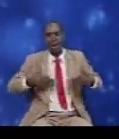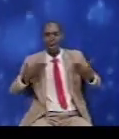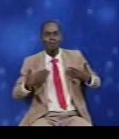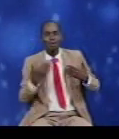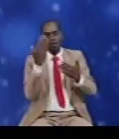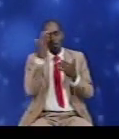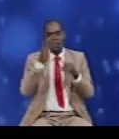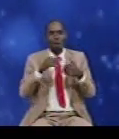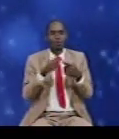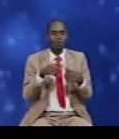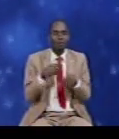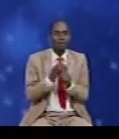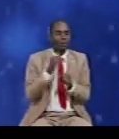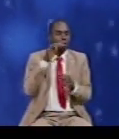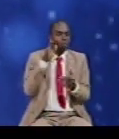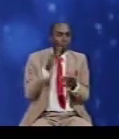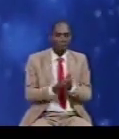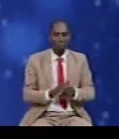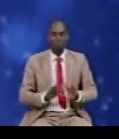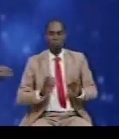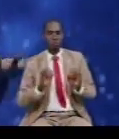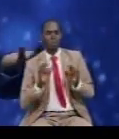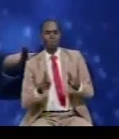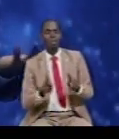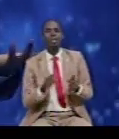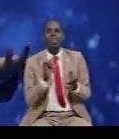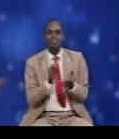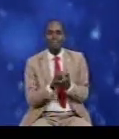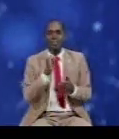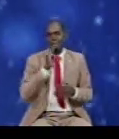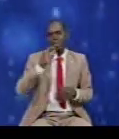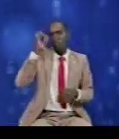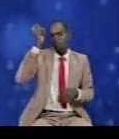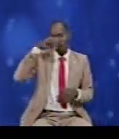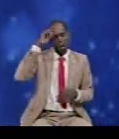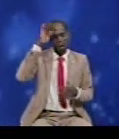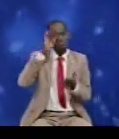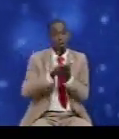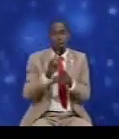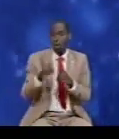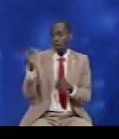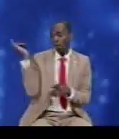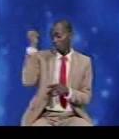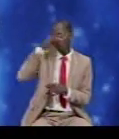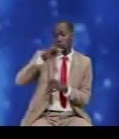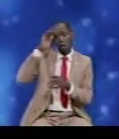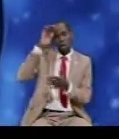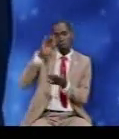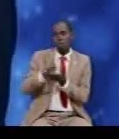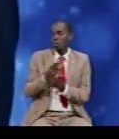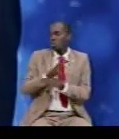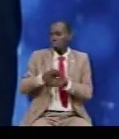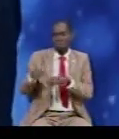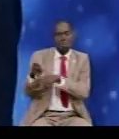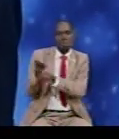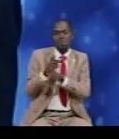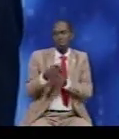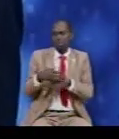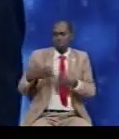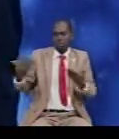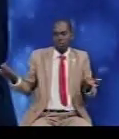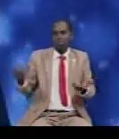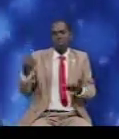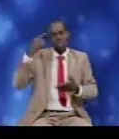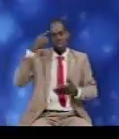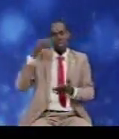wife fulfilled. That's a wise husband. But the one who is foolish, who doesn't care, he thinks he's a tenant